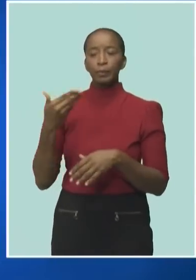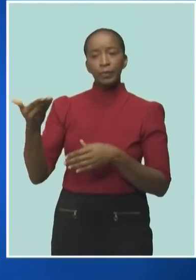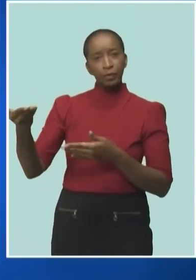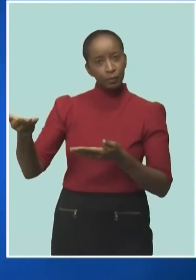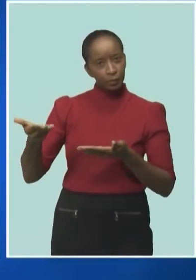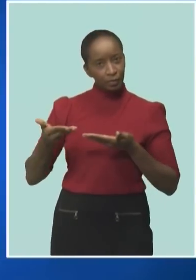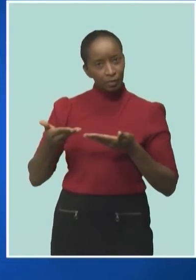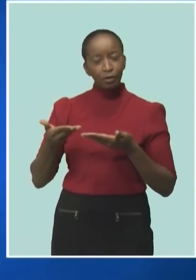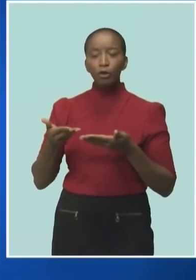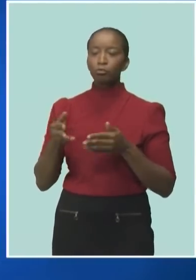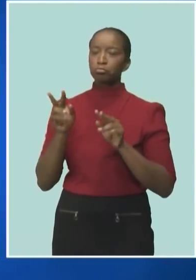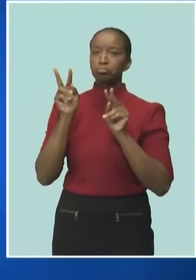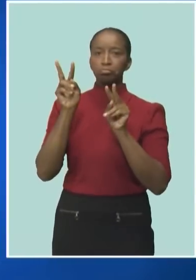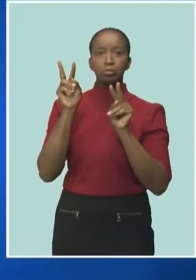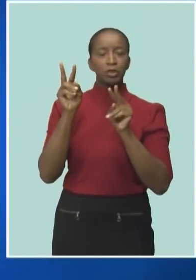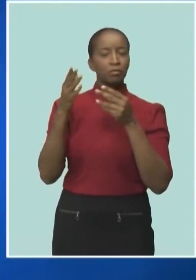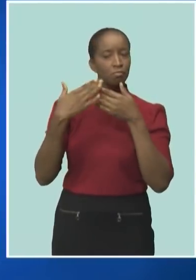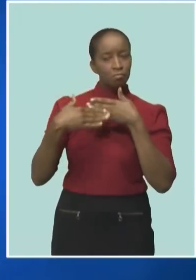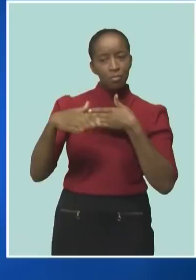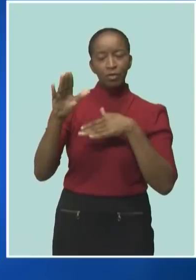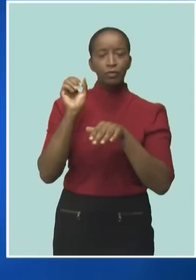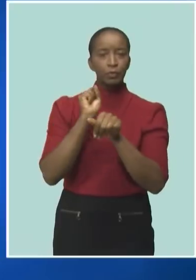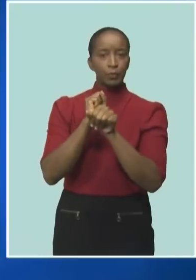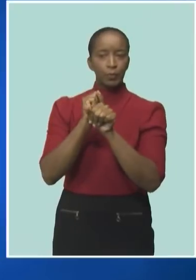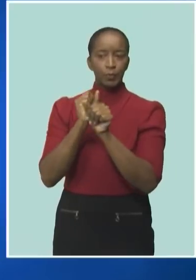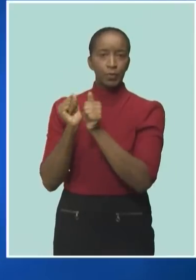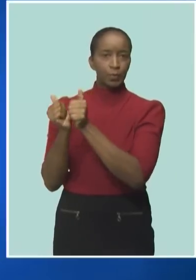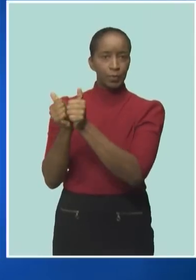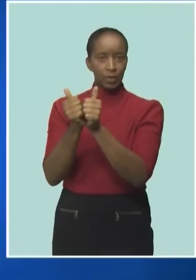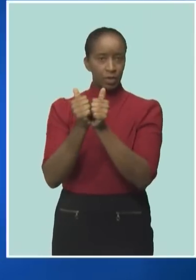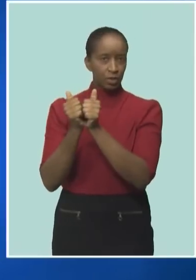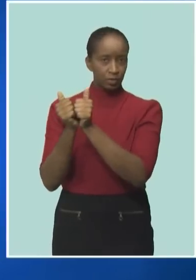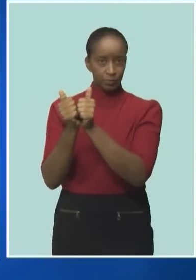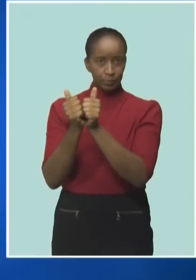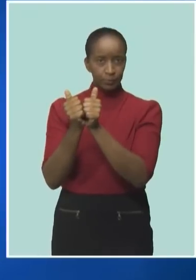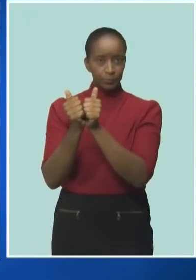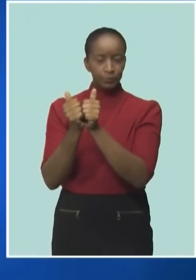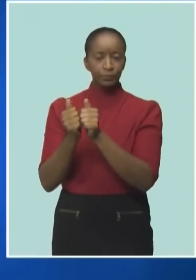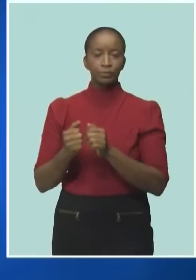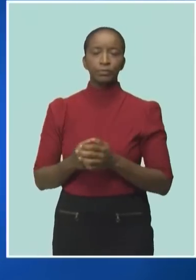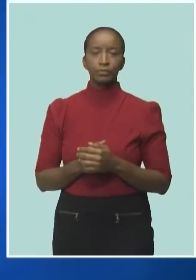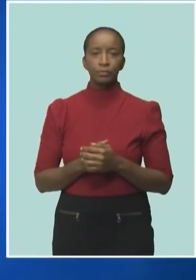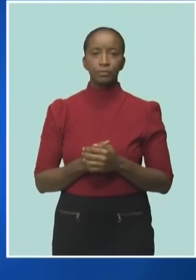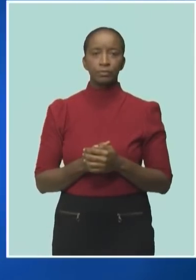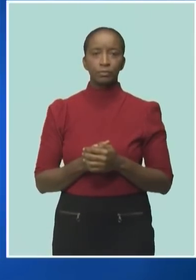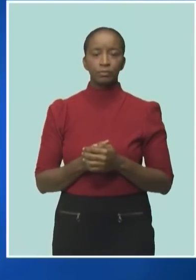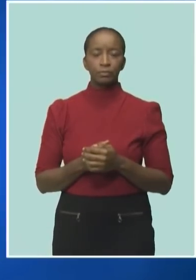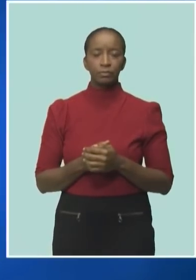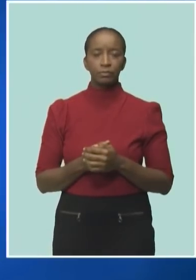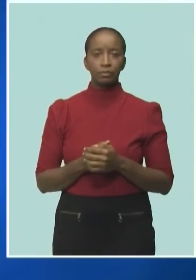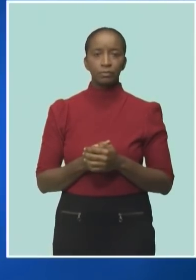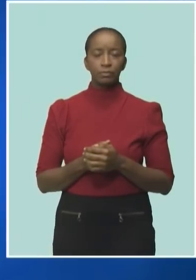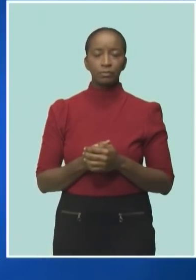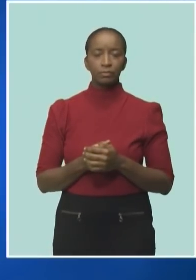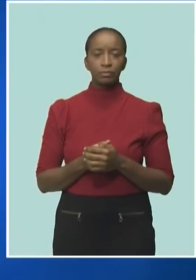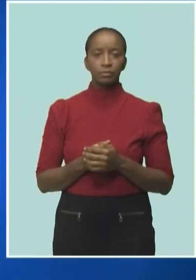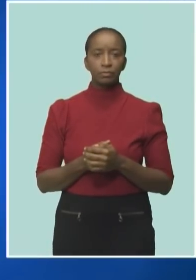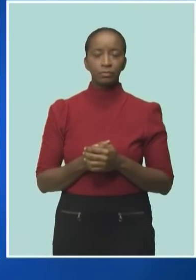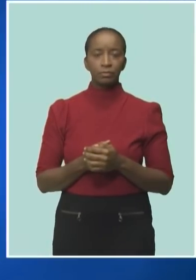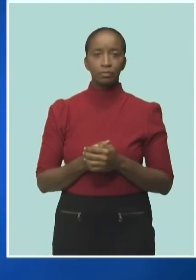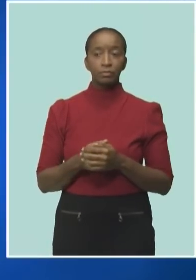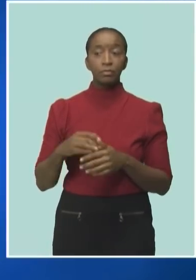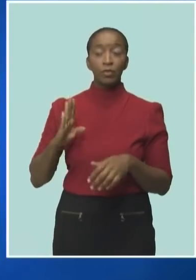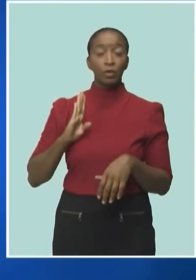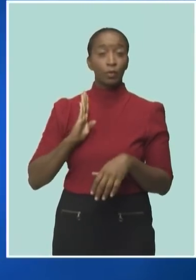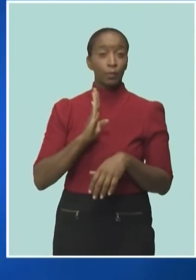you and with all the board members over the course of the next year. I thank the board for